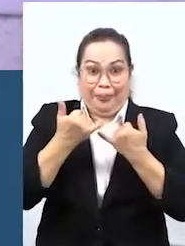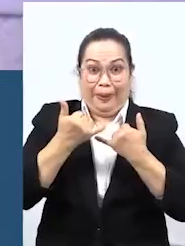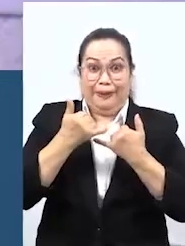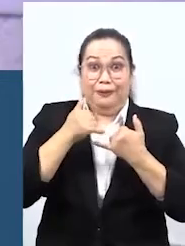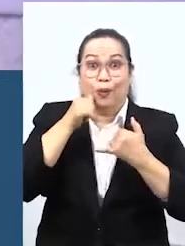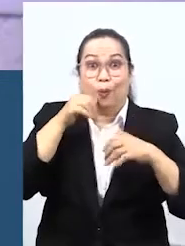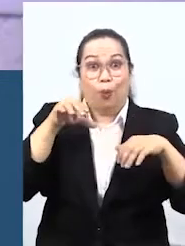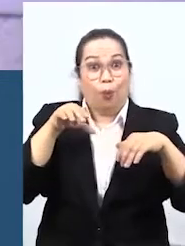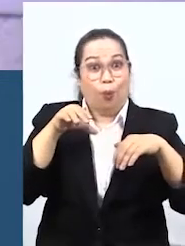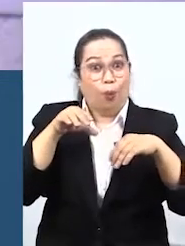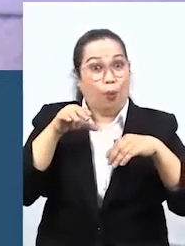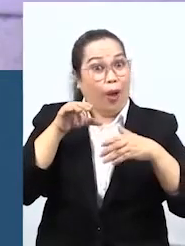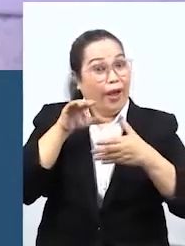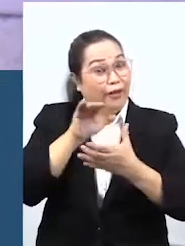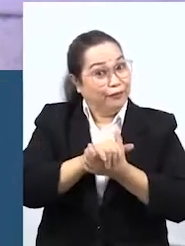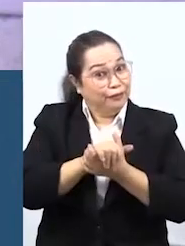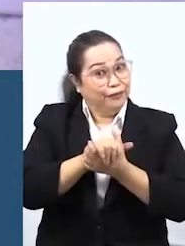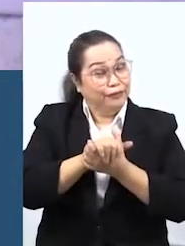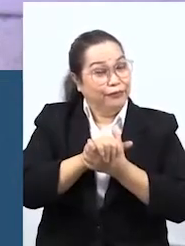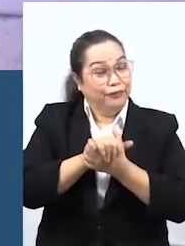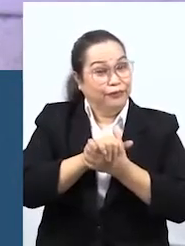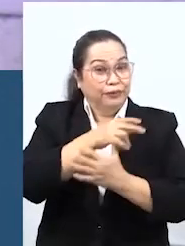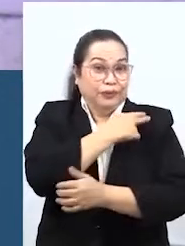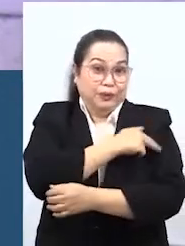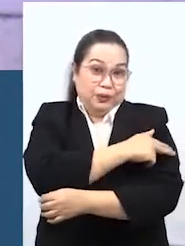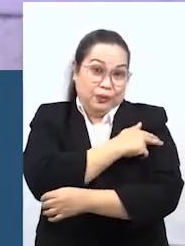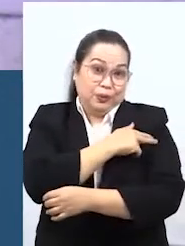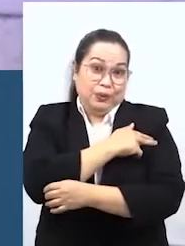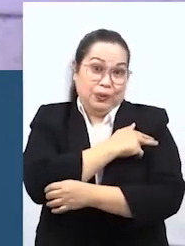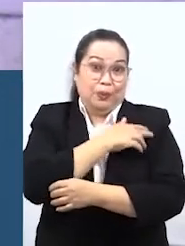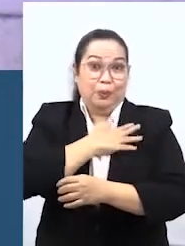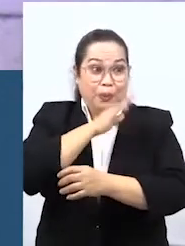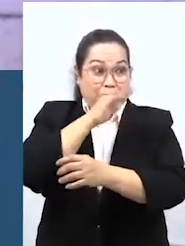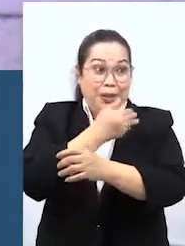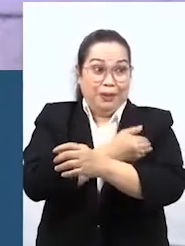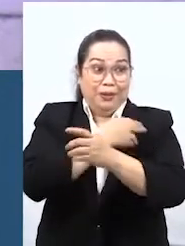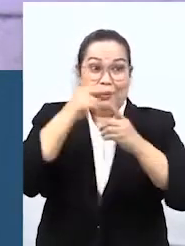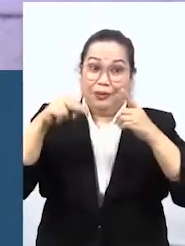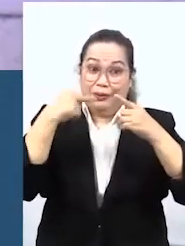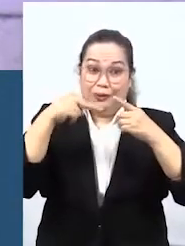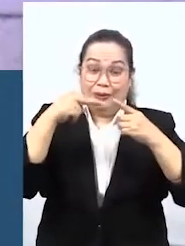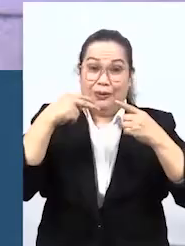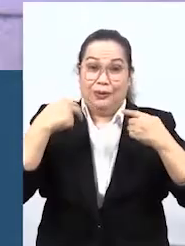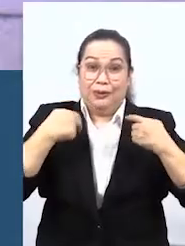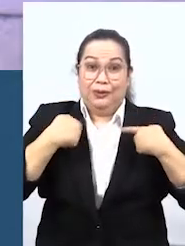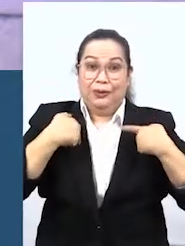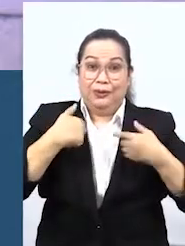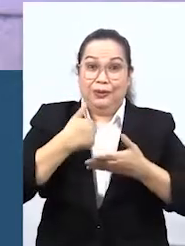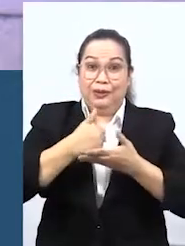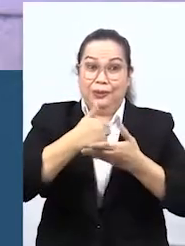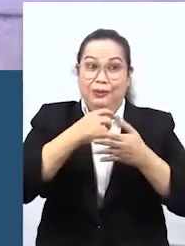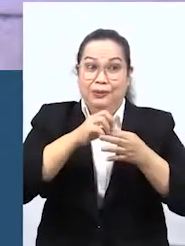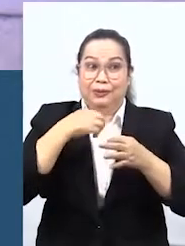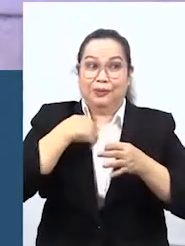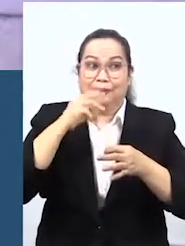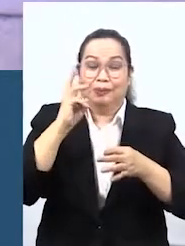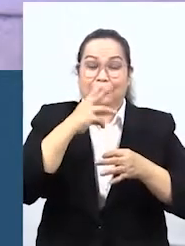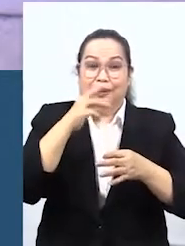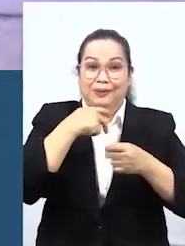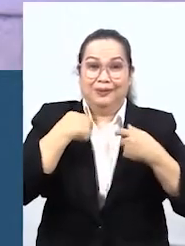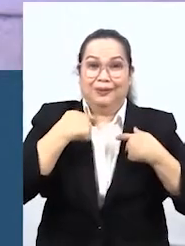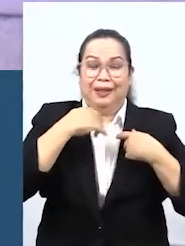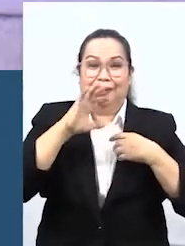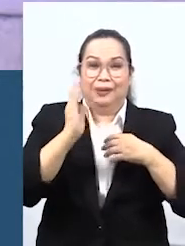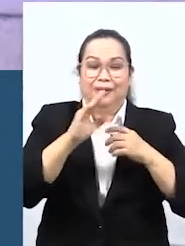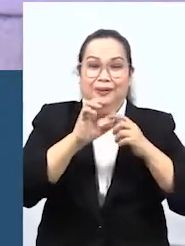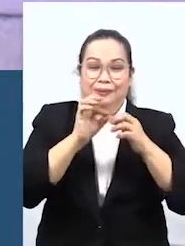is in in and out of the hospital and my son has autism we have to go through therapy I have financial problems I have Ministry